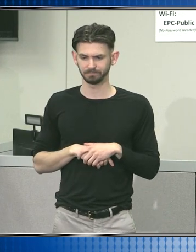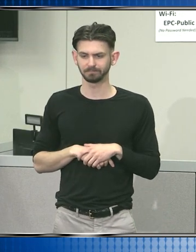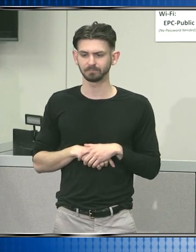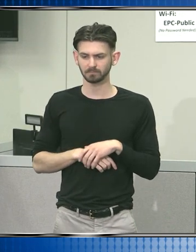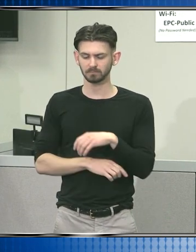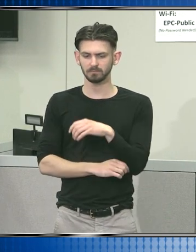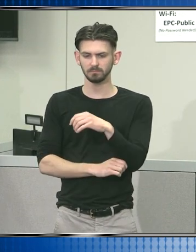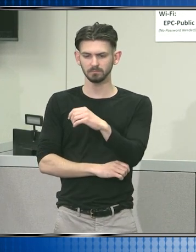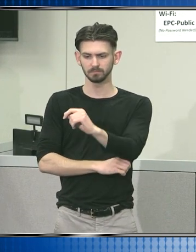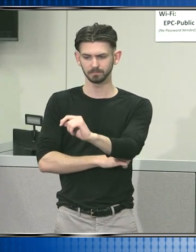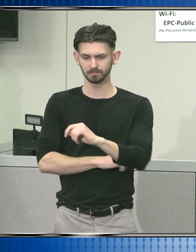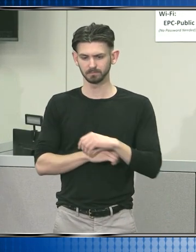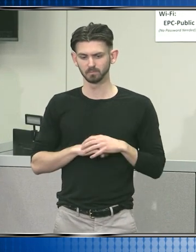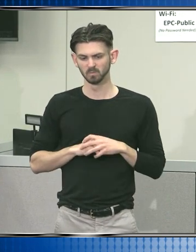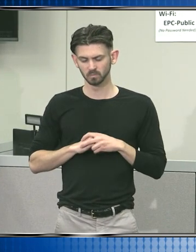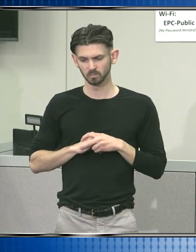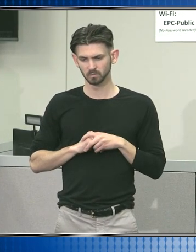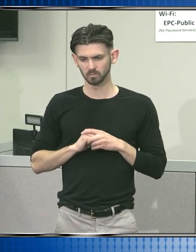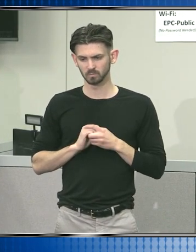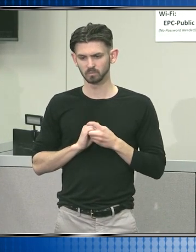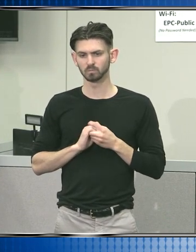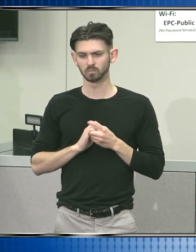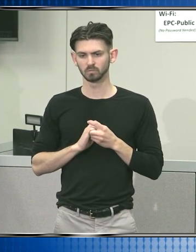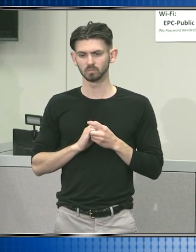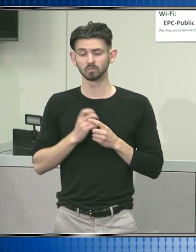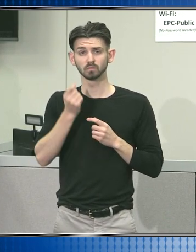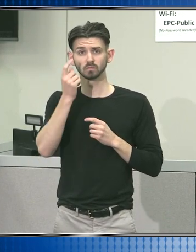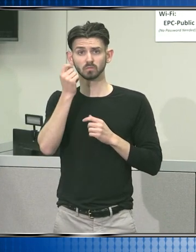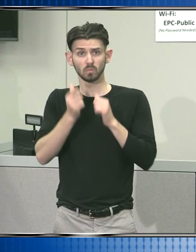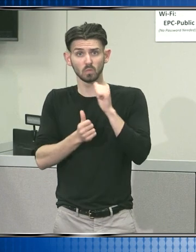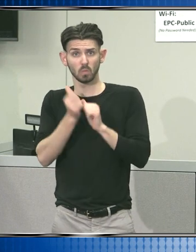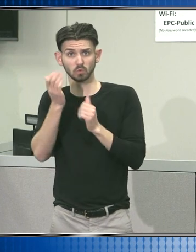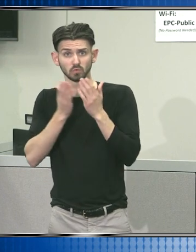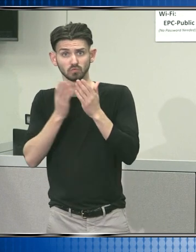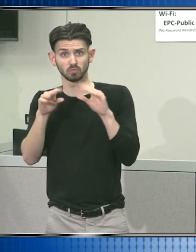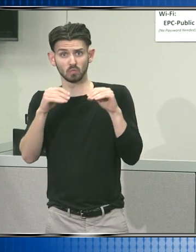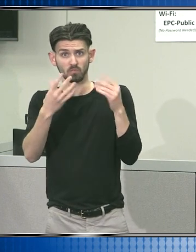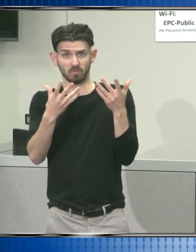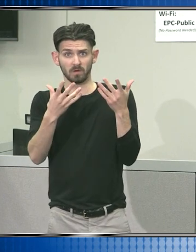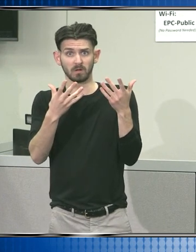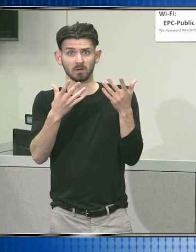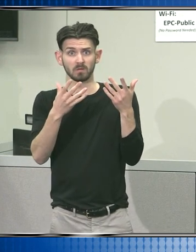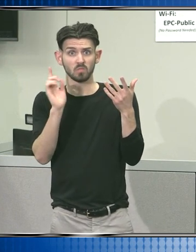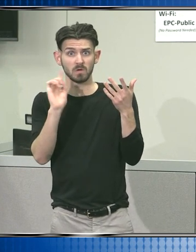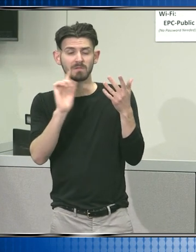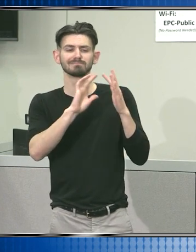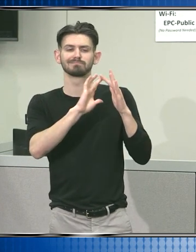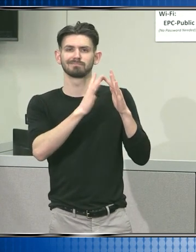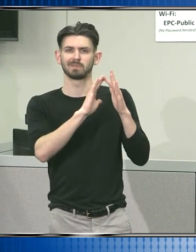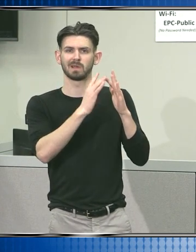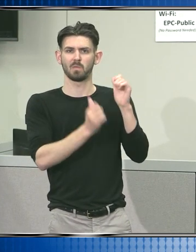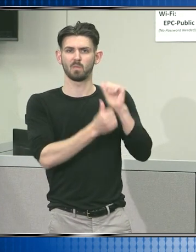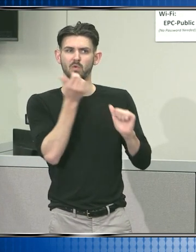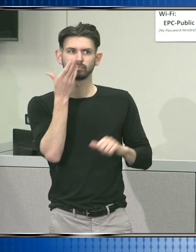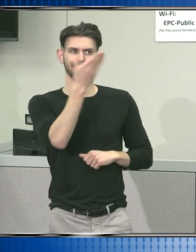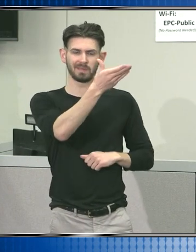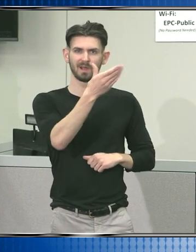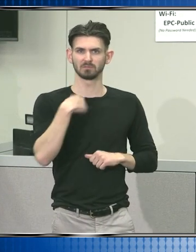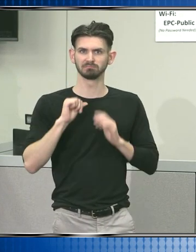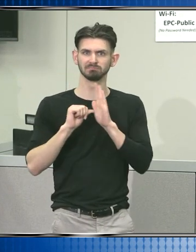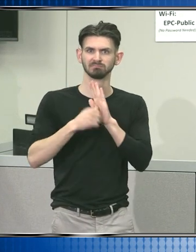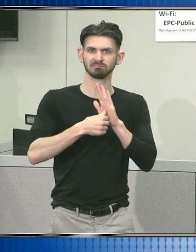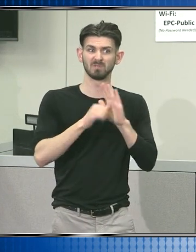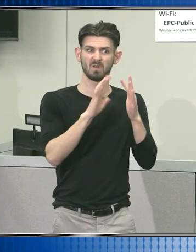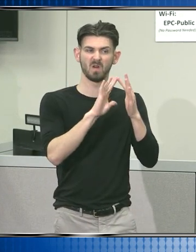Most of the services that we provide can be provided online. Again, I can't stress that enough.